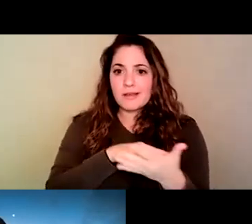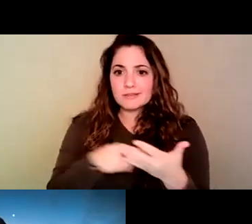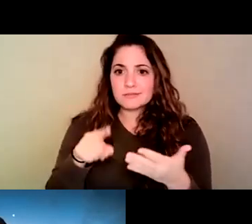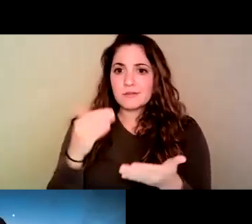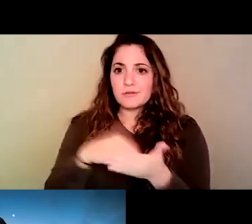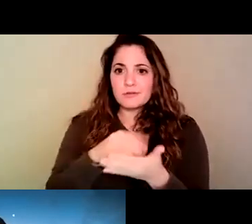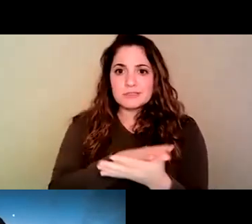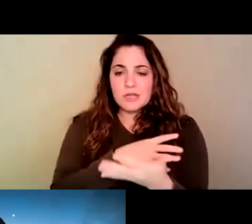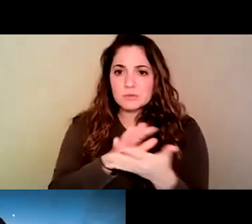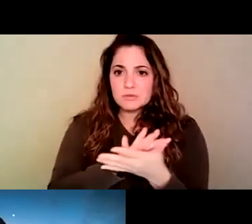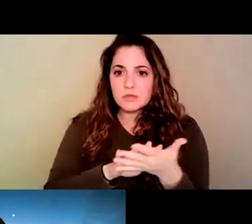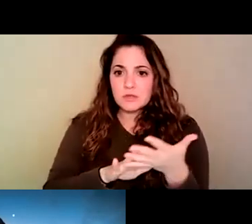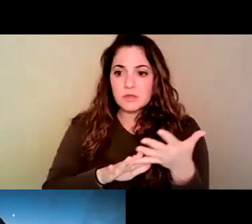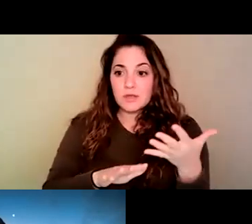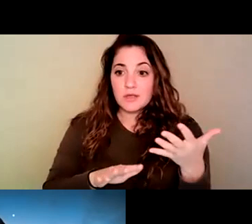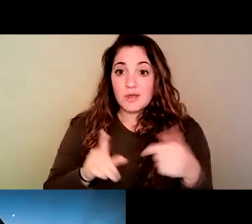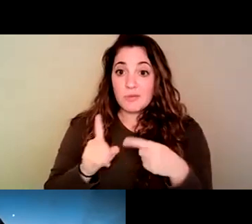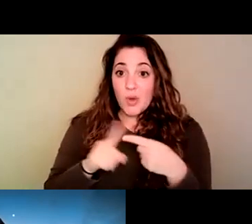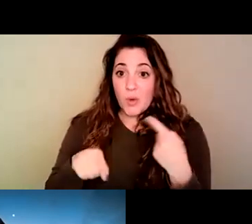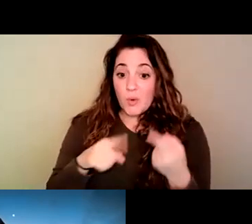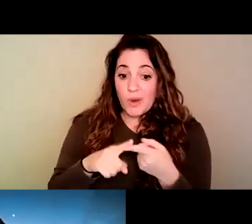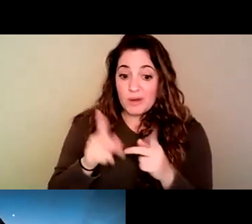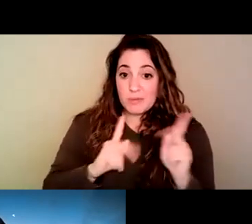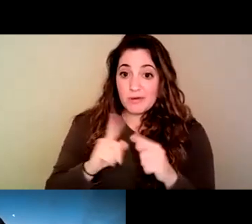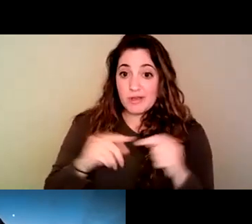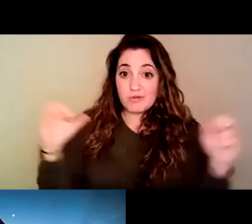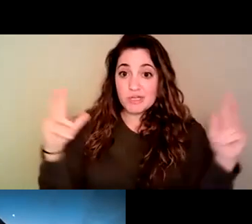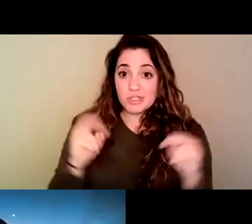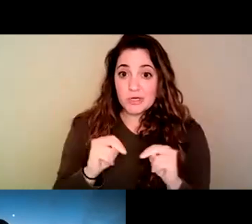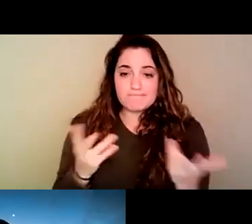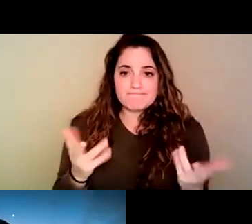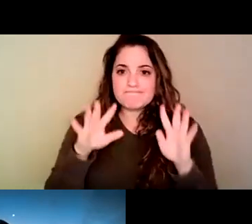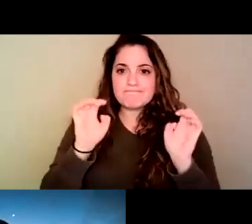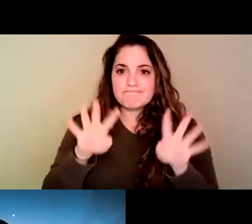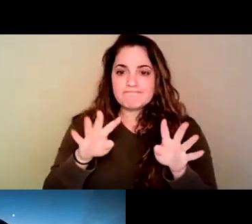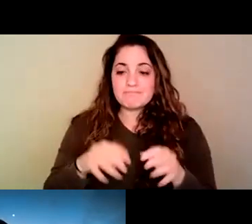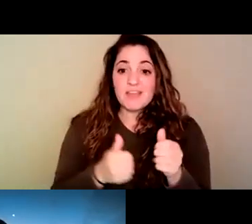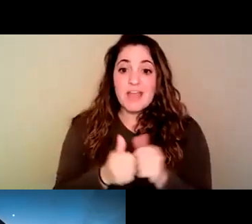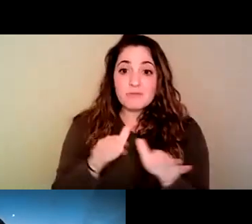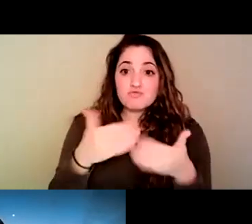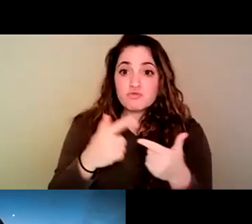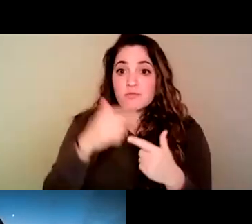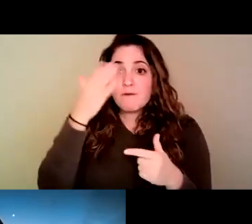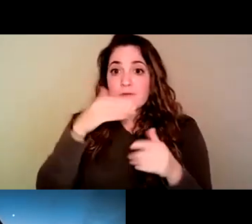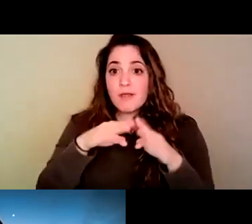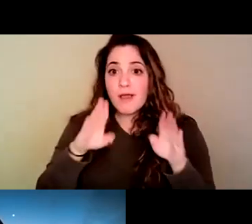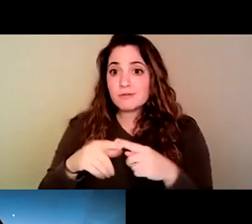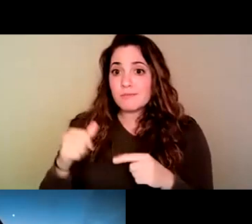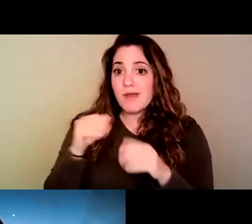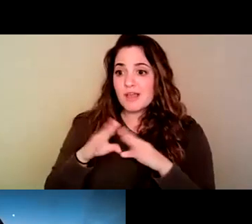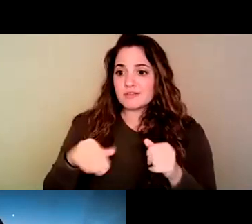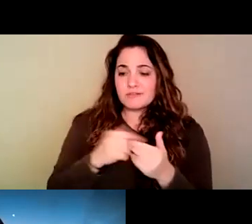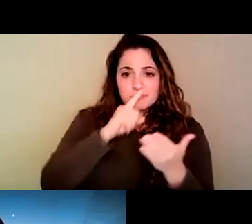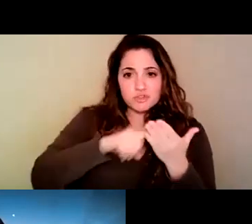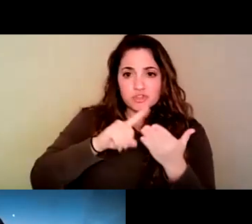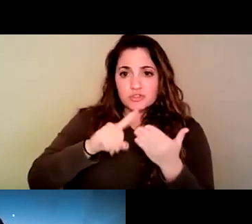didn't even know a return date to reopen. Every room, the front of house, the back of house, all had to be checked and verified that